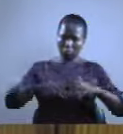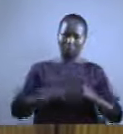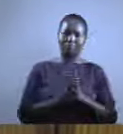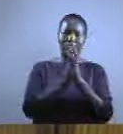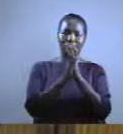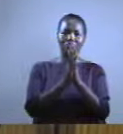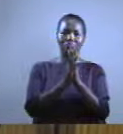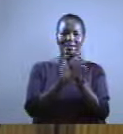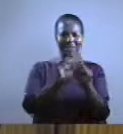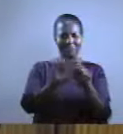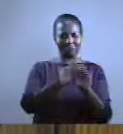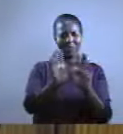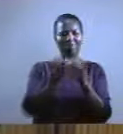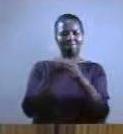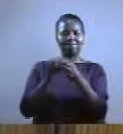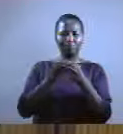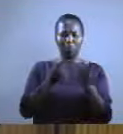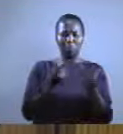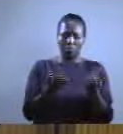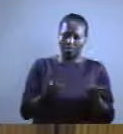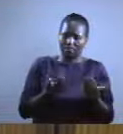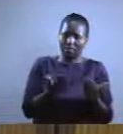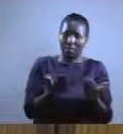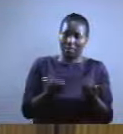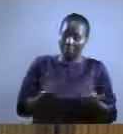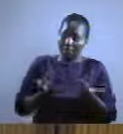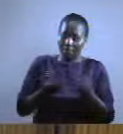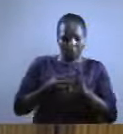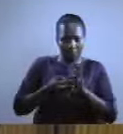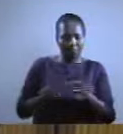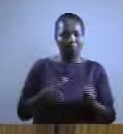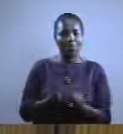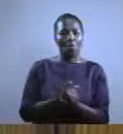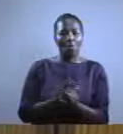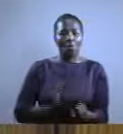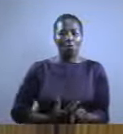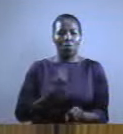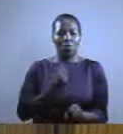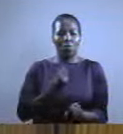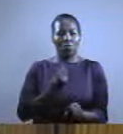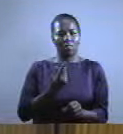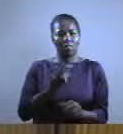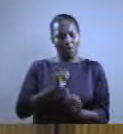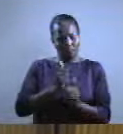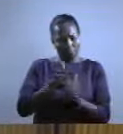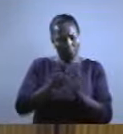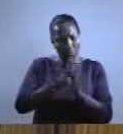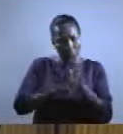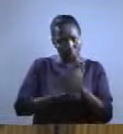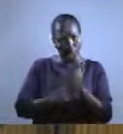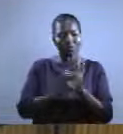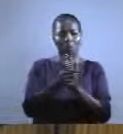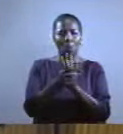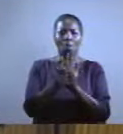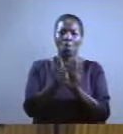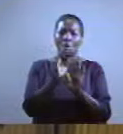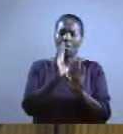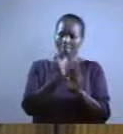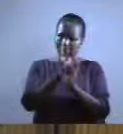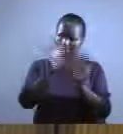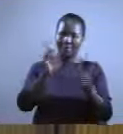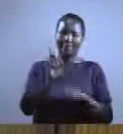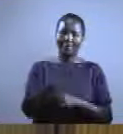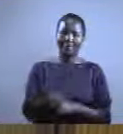its components, and serving young people with selflessness, diligence, and distinction. We have no